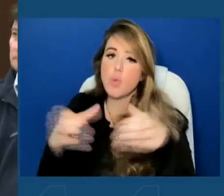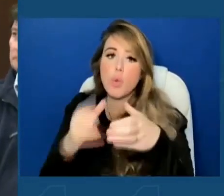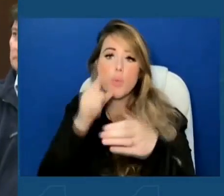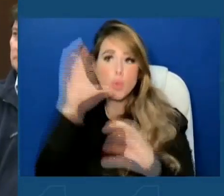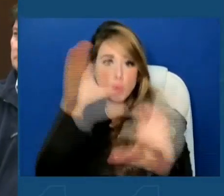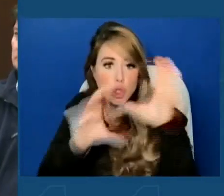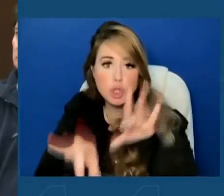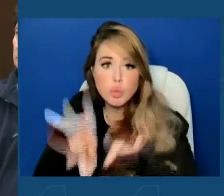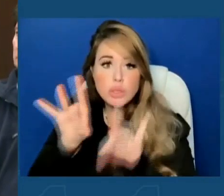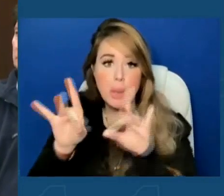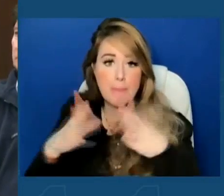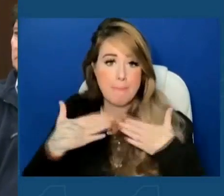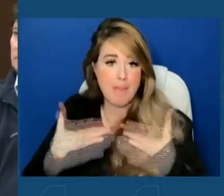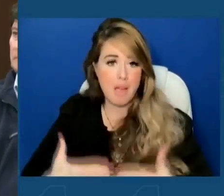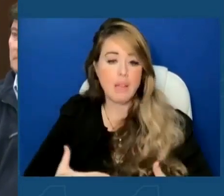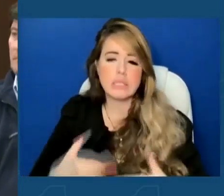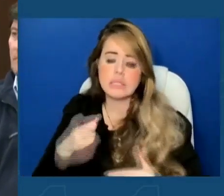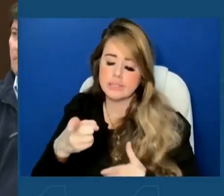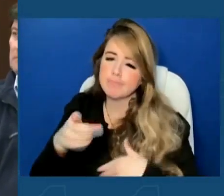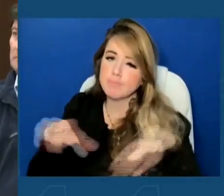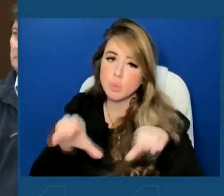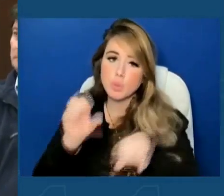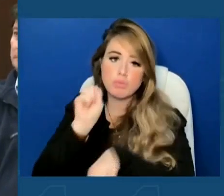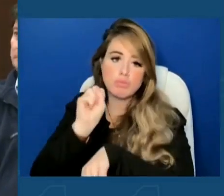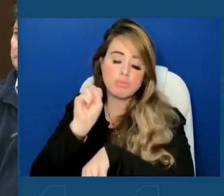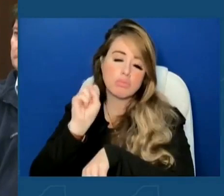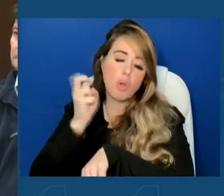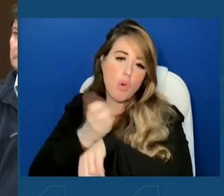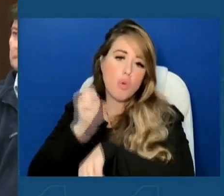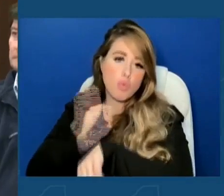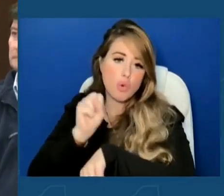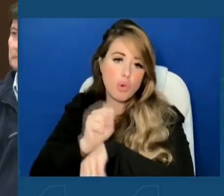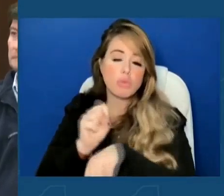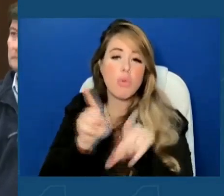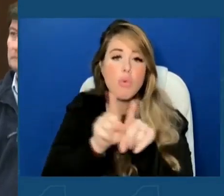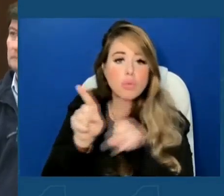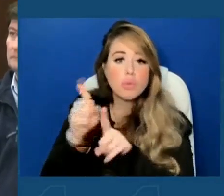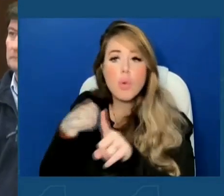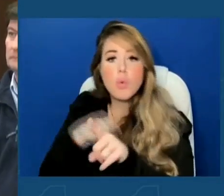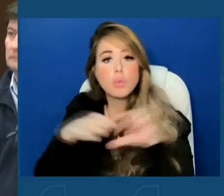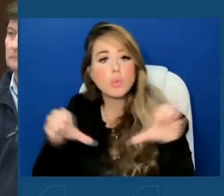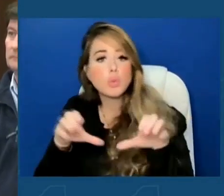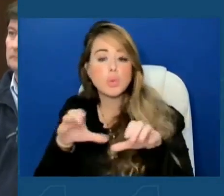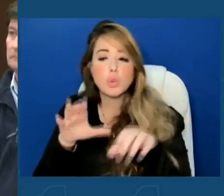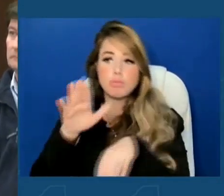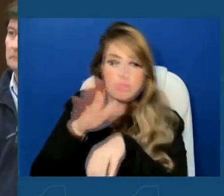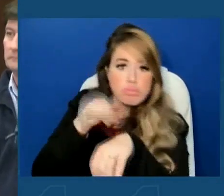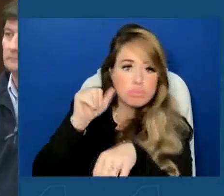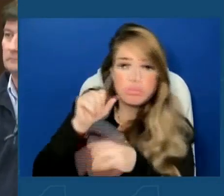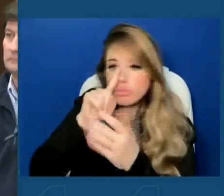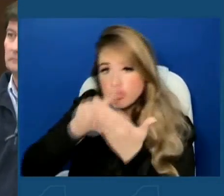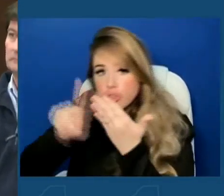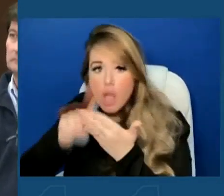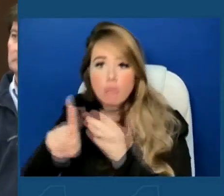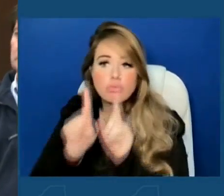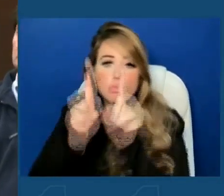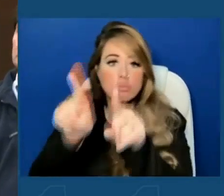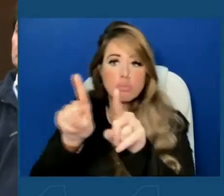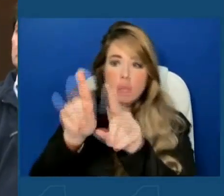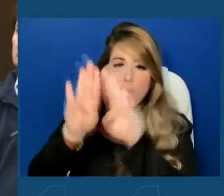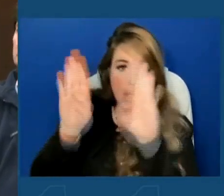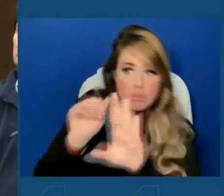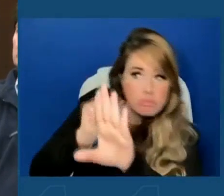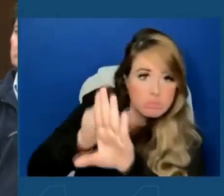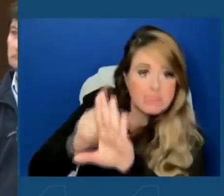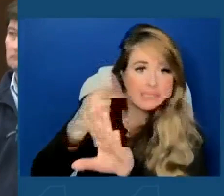recovering bodies and also doing check the welfare calls. So we have made the transition. We are aware of it. We are dealing with it. And, you know, of course, we don't